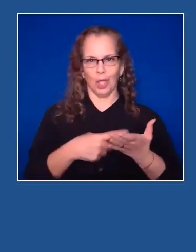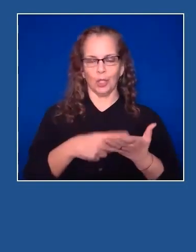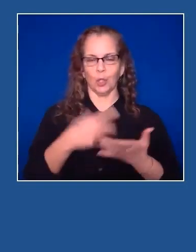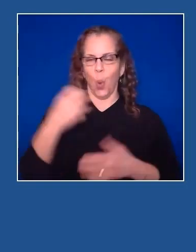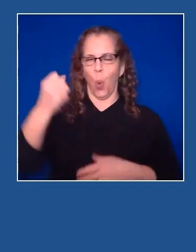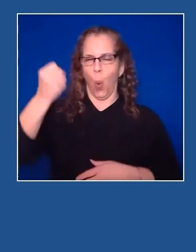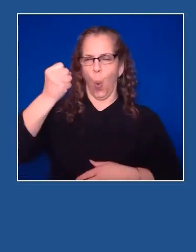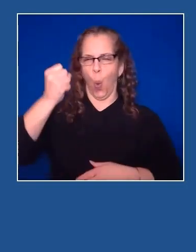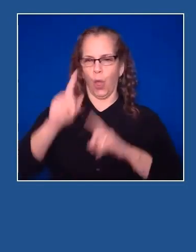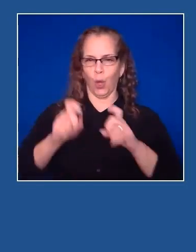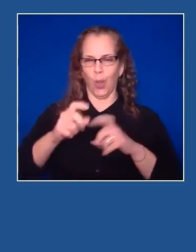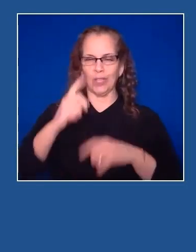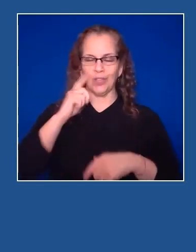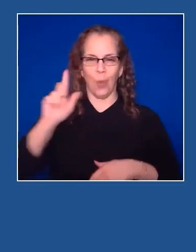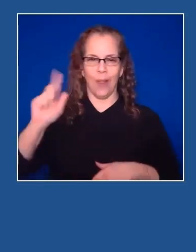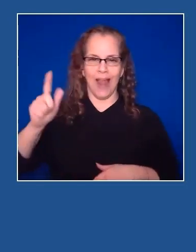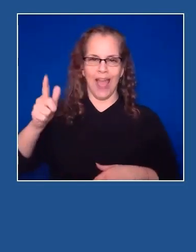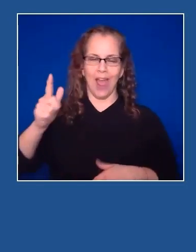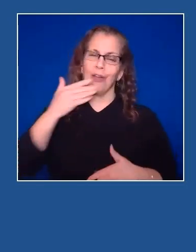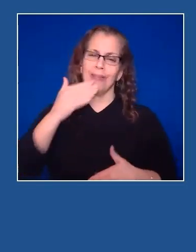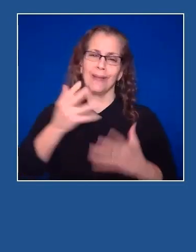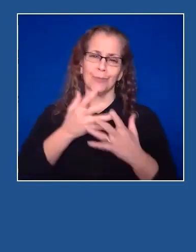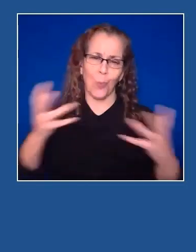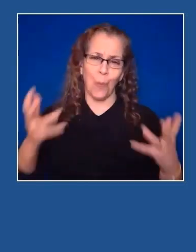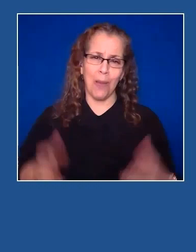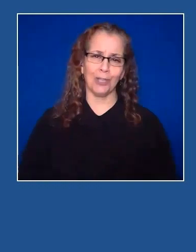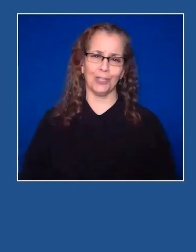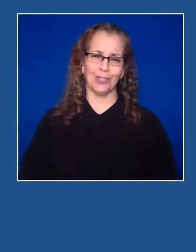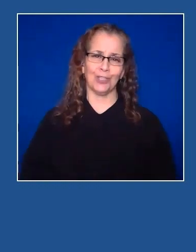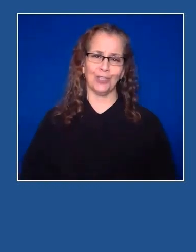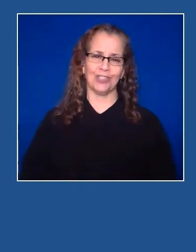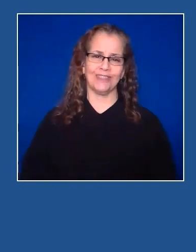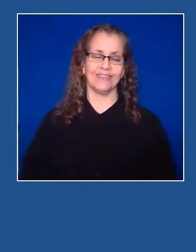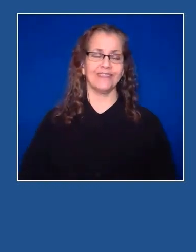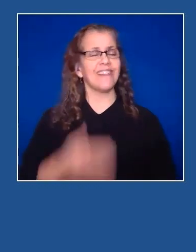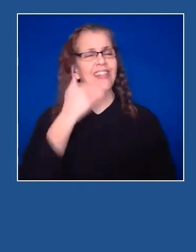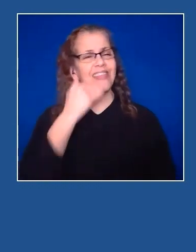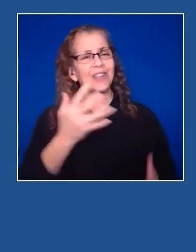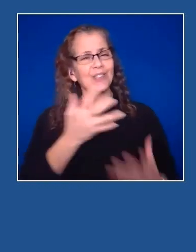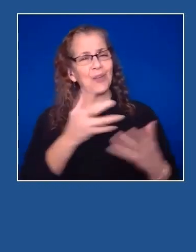questions for them. Thanks so much, Alan. It's a pleasure. Thanks so much for inviting me. Take care.